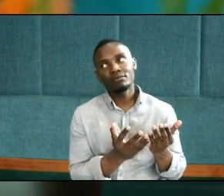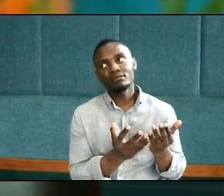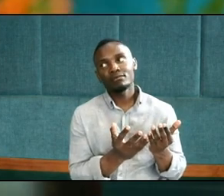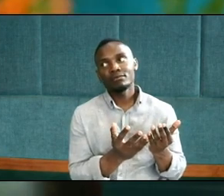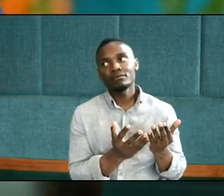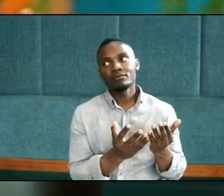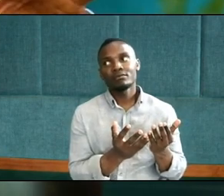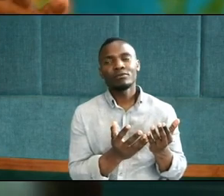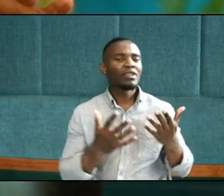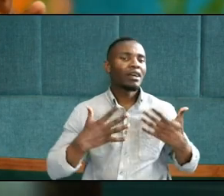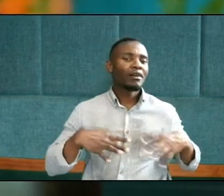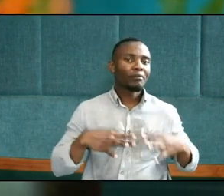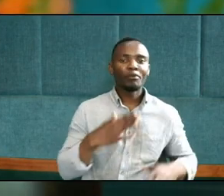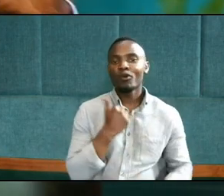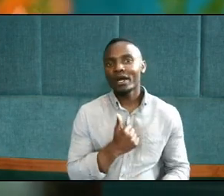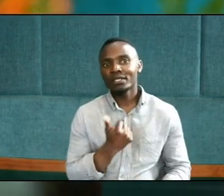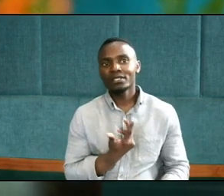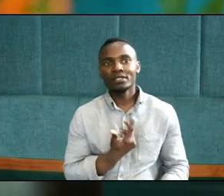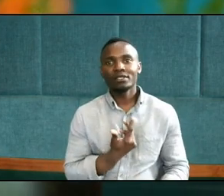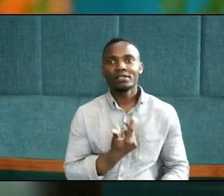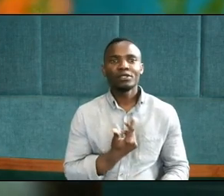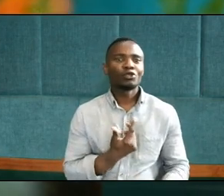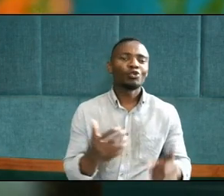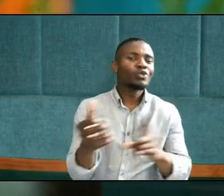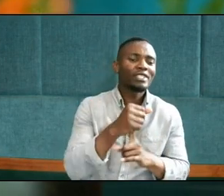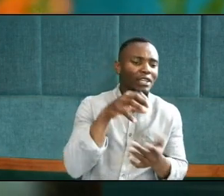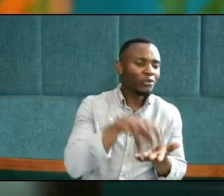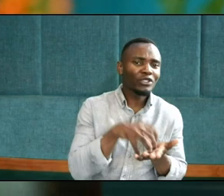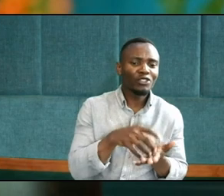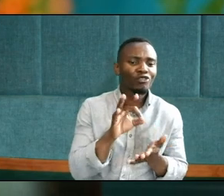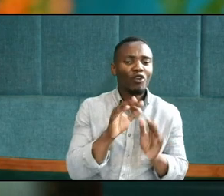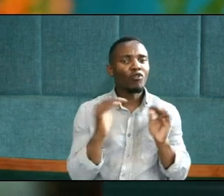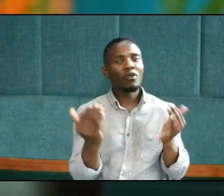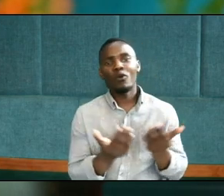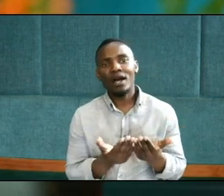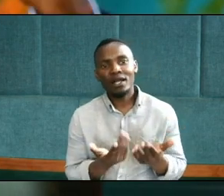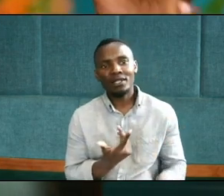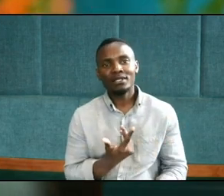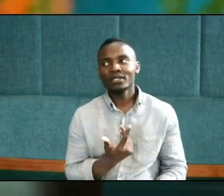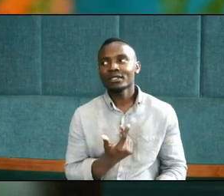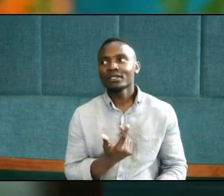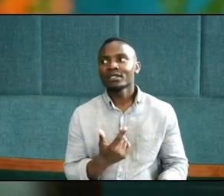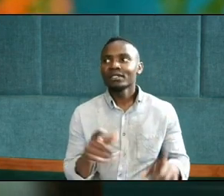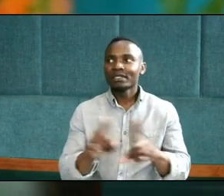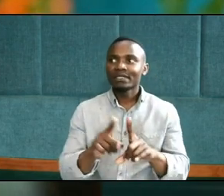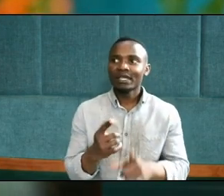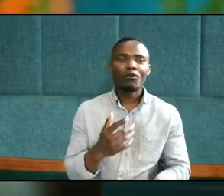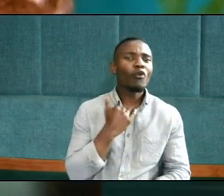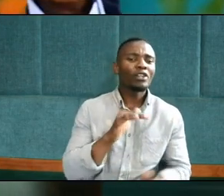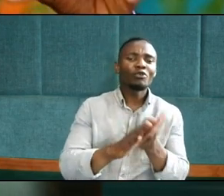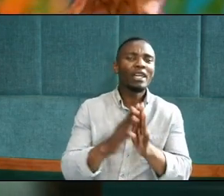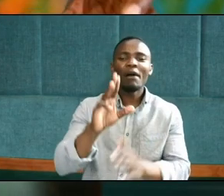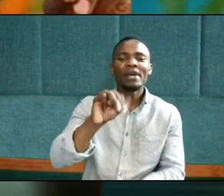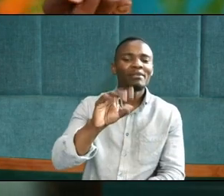others. People want to be whatever positions are in the world here. They want to be the MCAs and